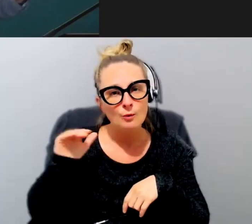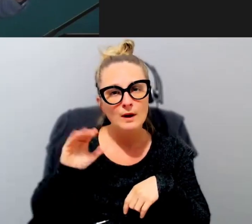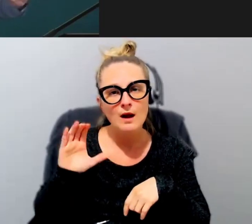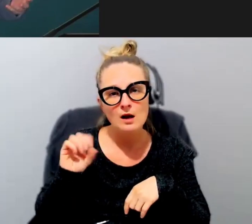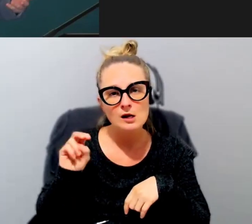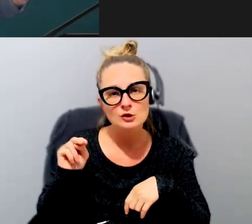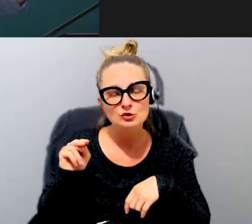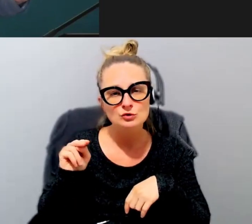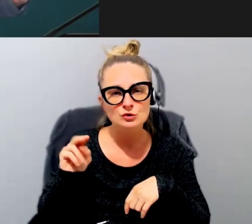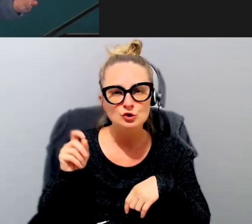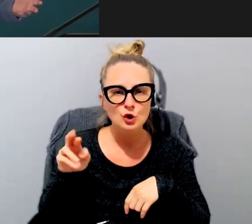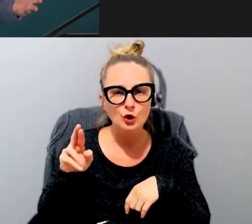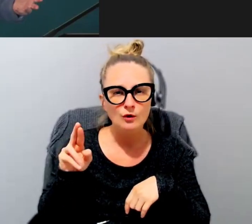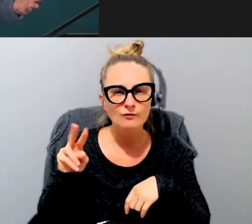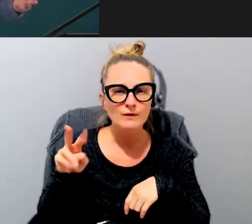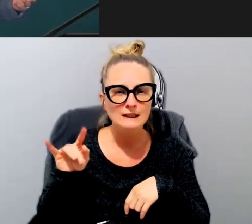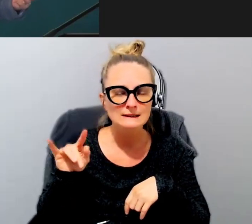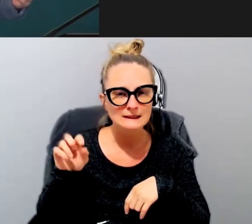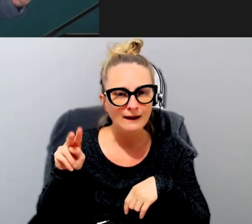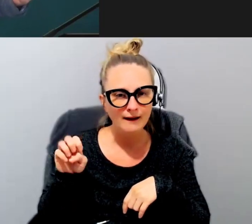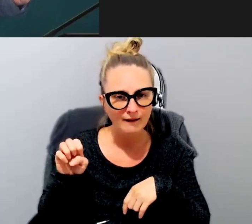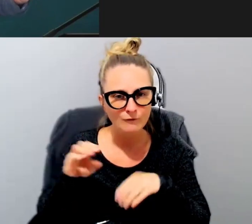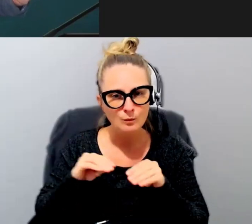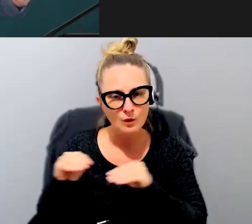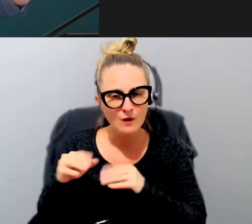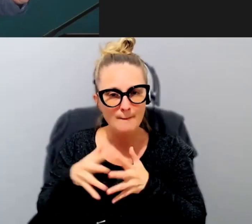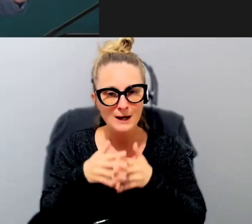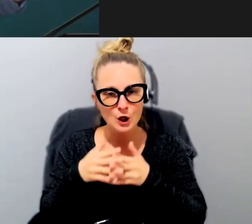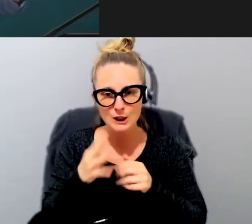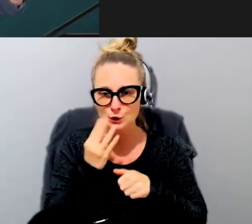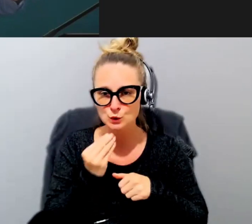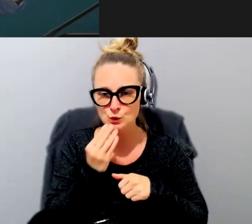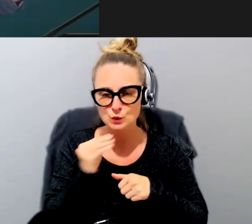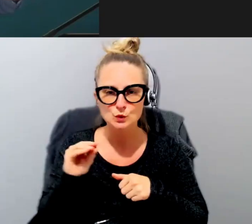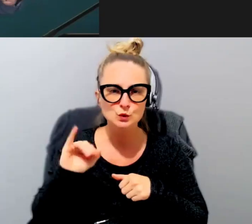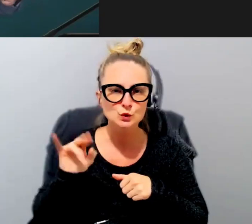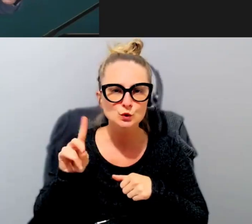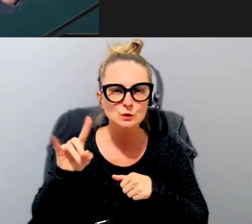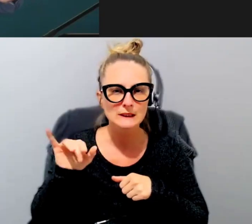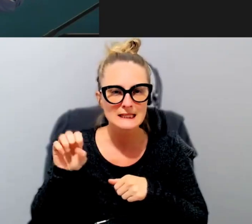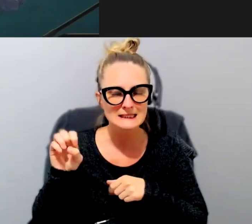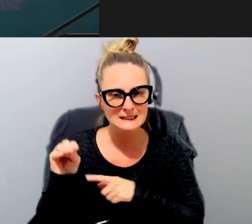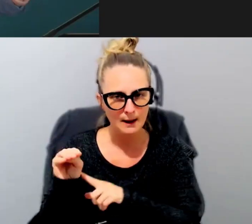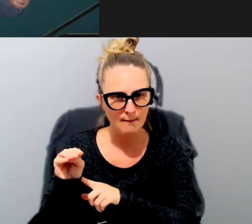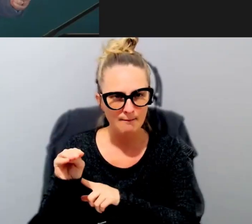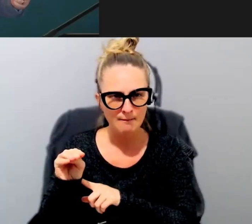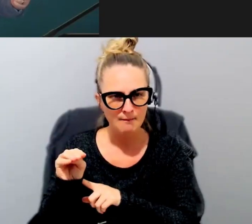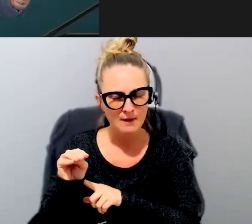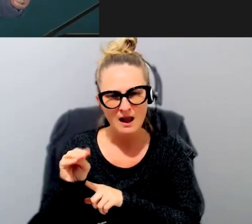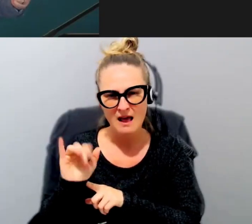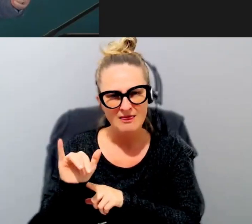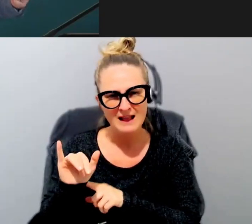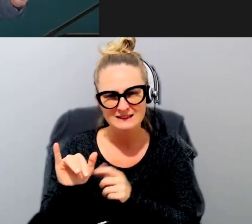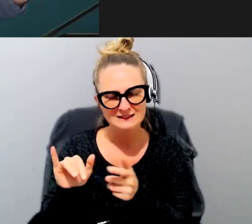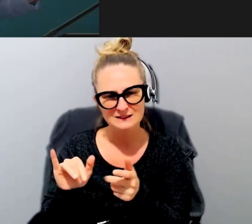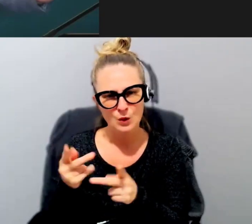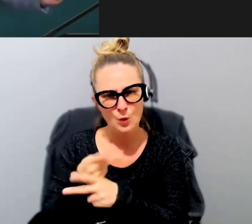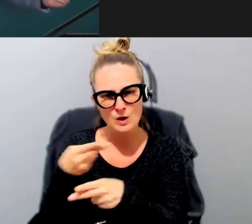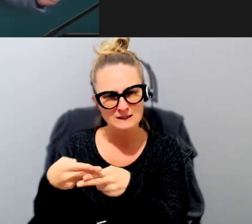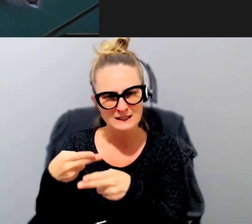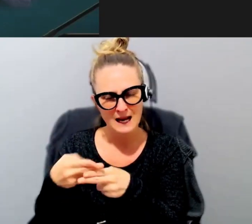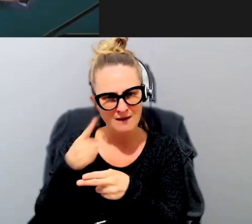of American Judaism, which is the most horribly named of all the Jewish denominations,